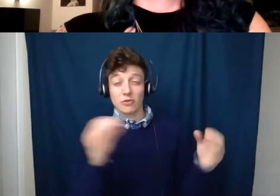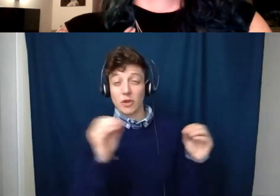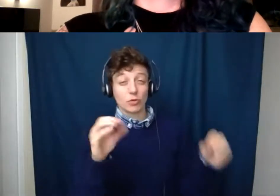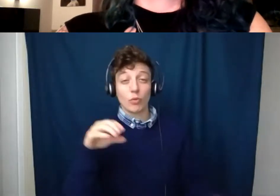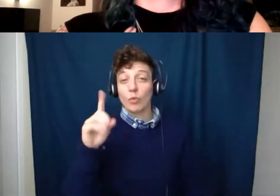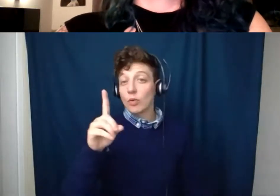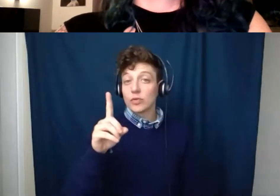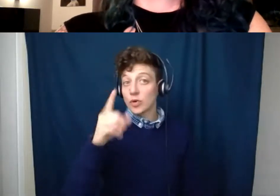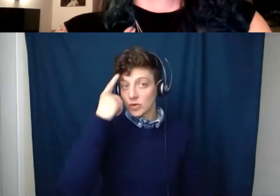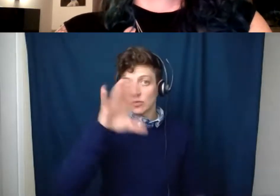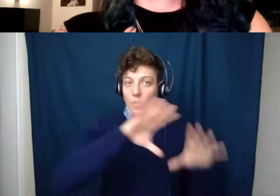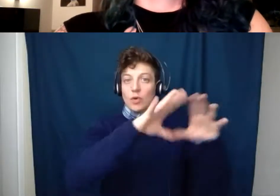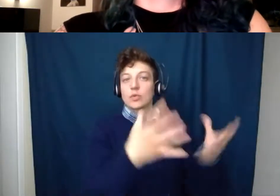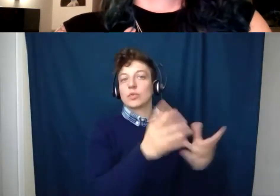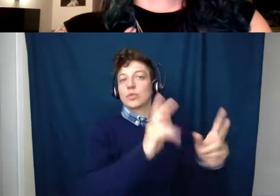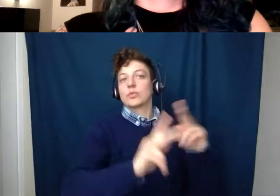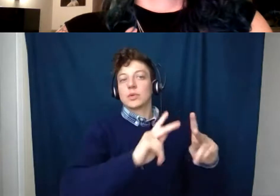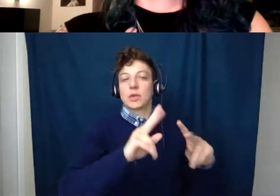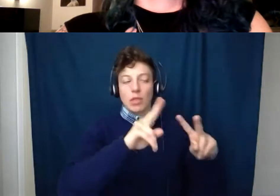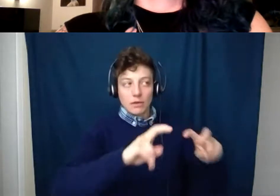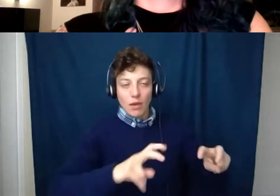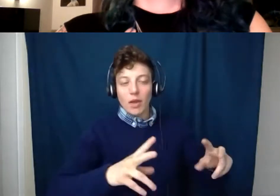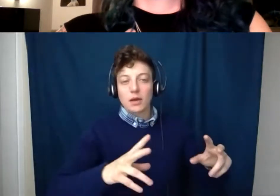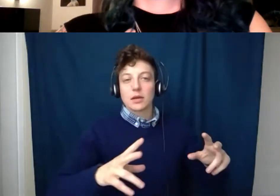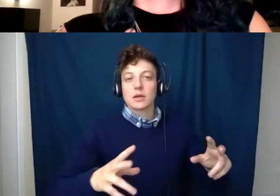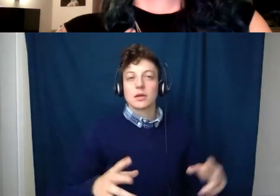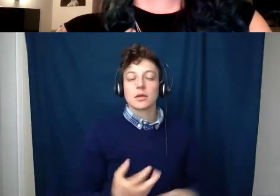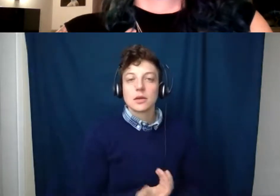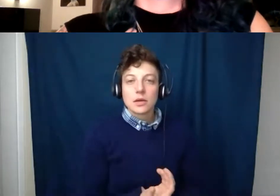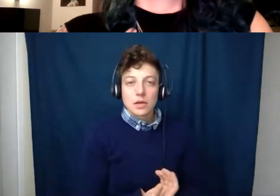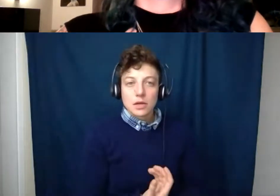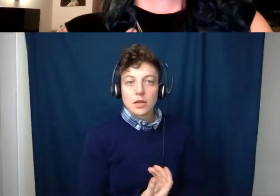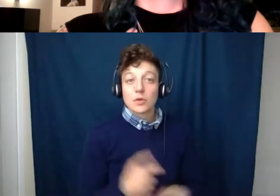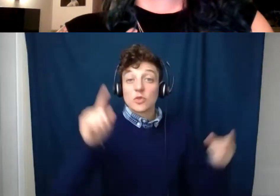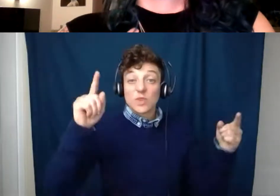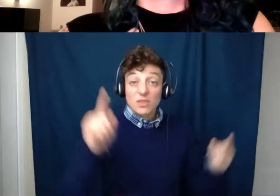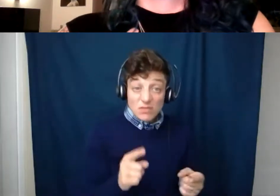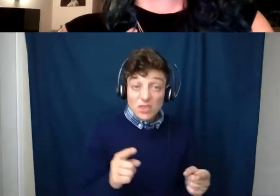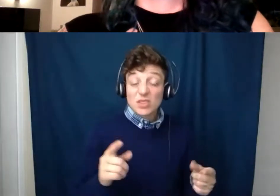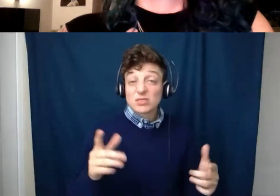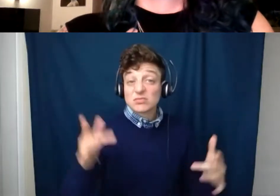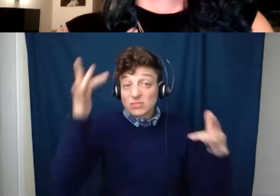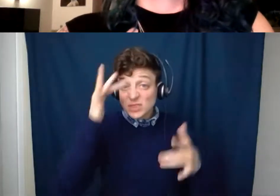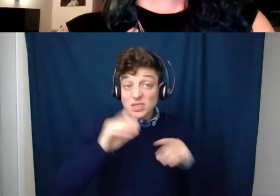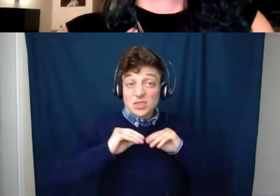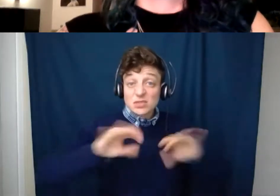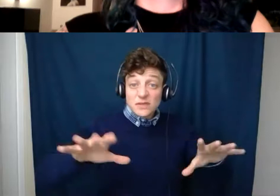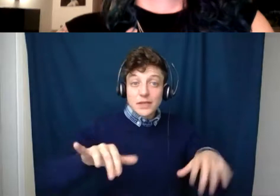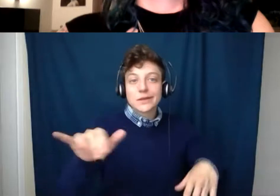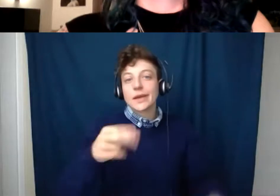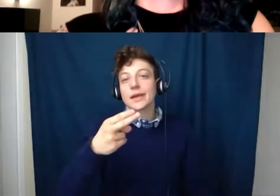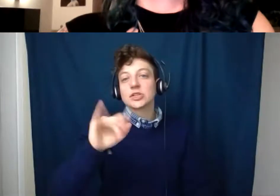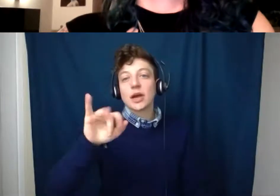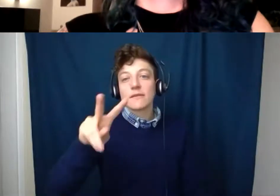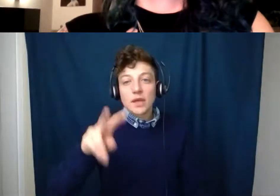examined, proximate to overdose prevention sites. There was like reduced infectious disease transmission with diseases like HIV and